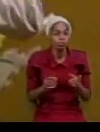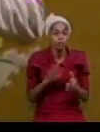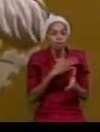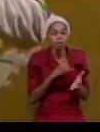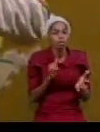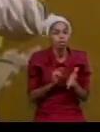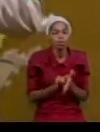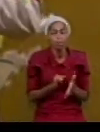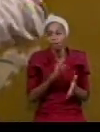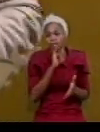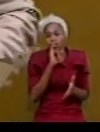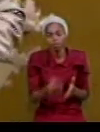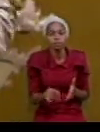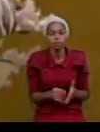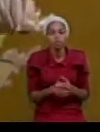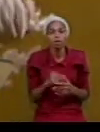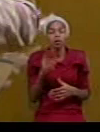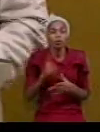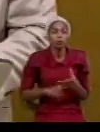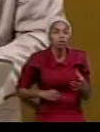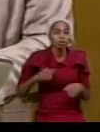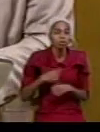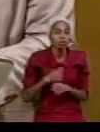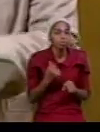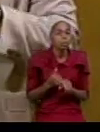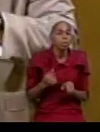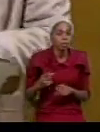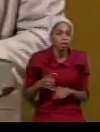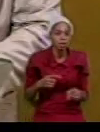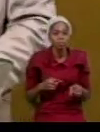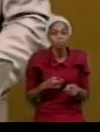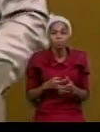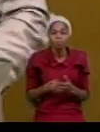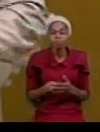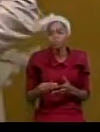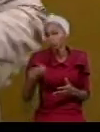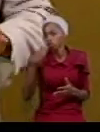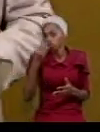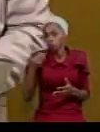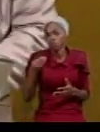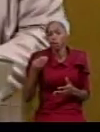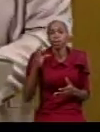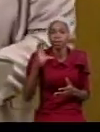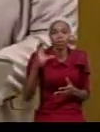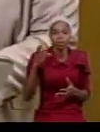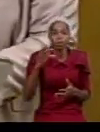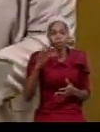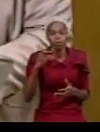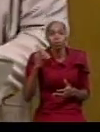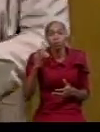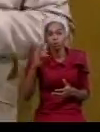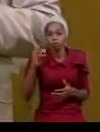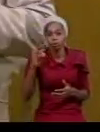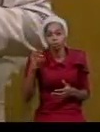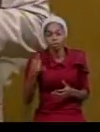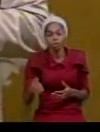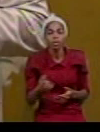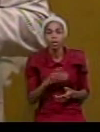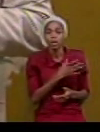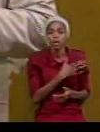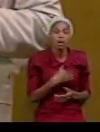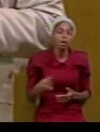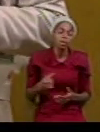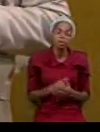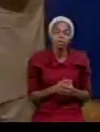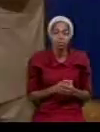the cud and with parted hoof. Those that had only one element, they were considered unclean. The second category